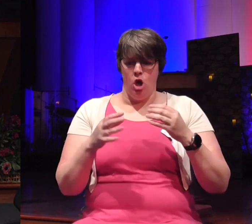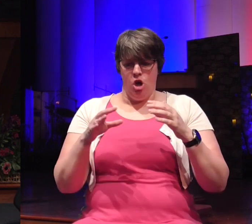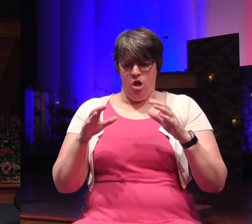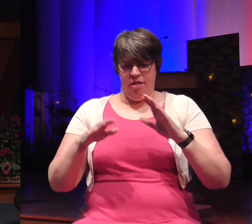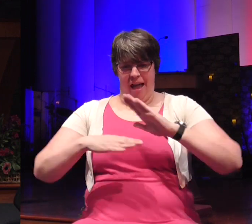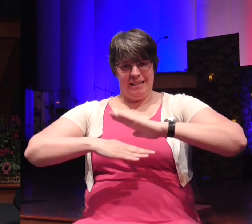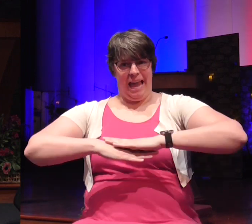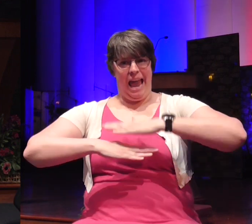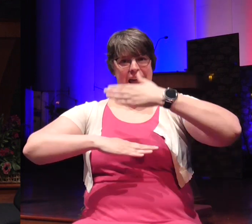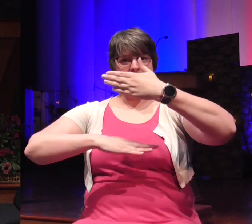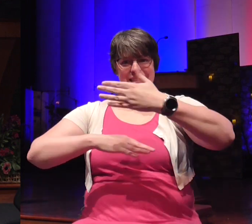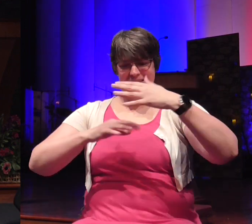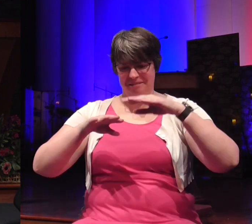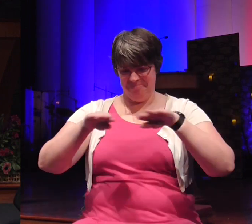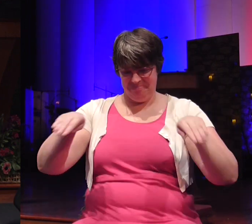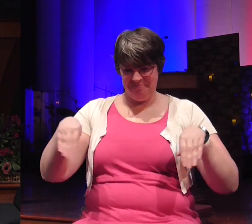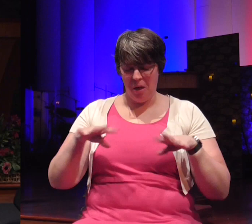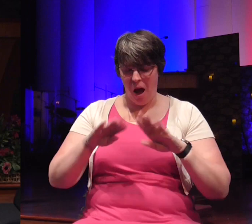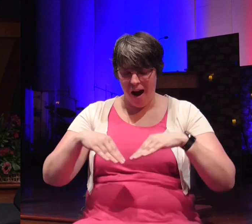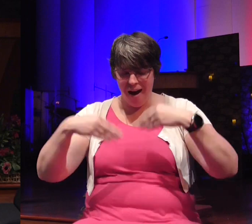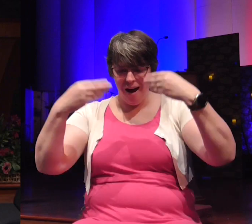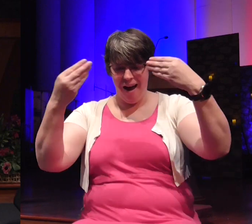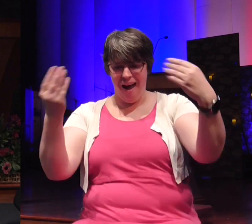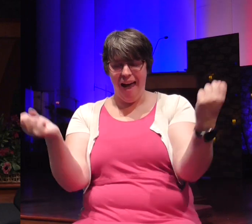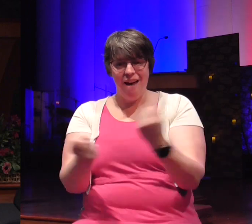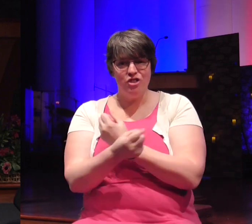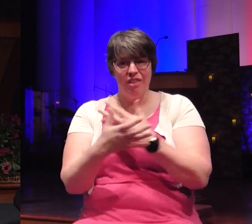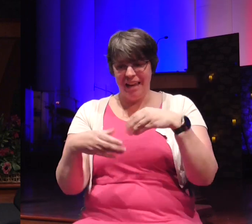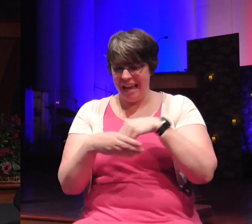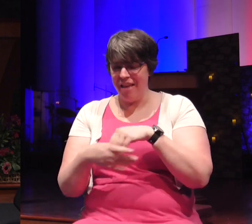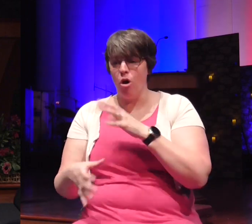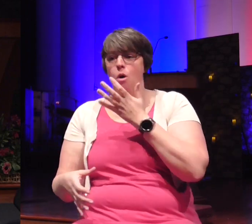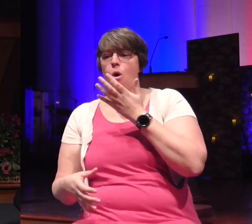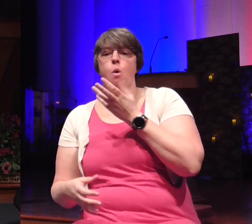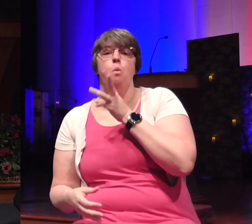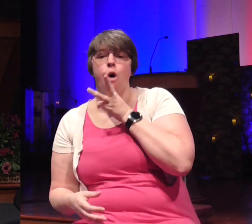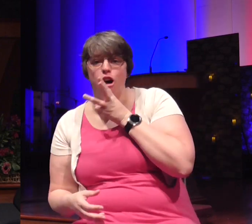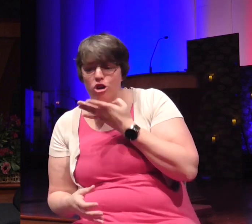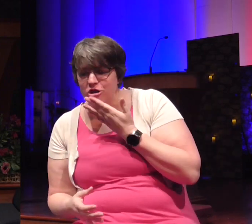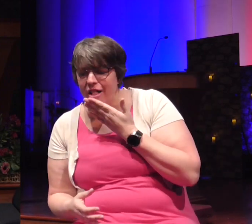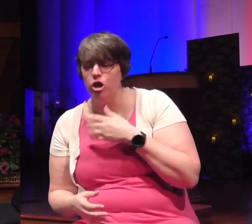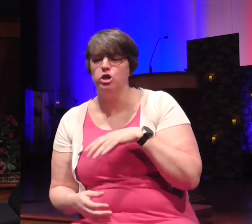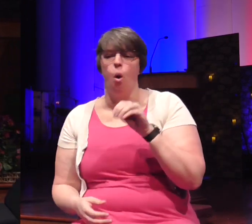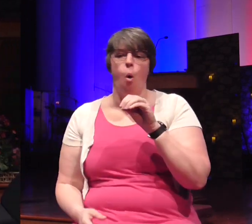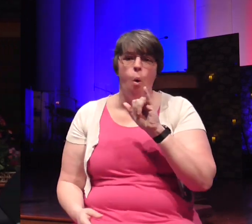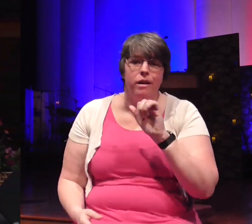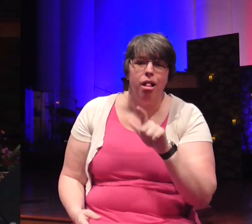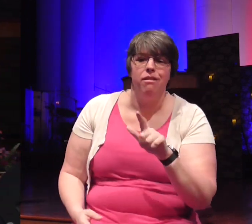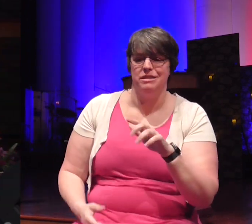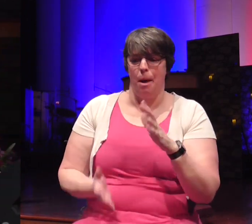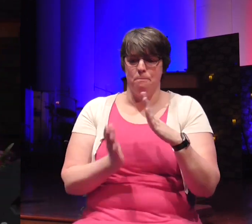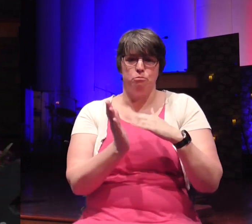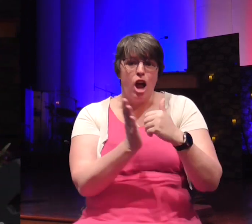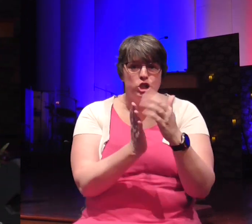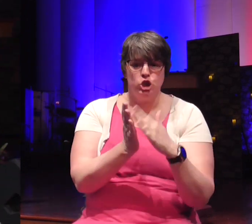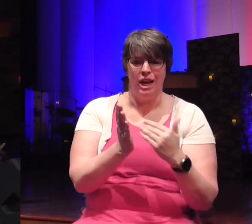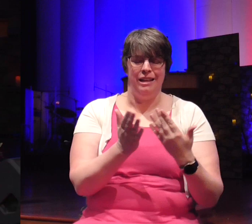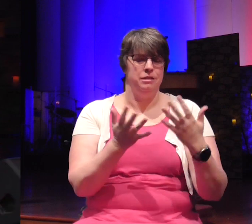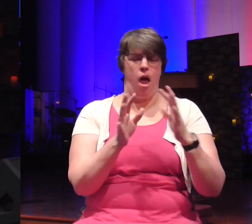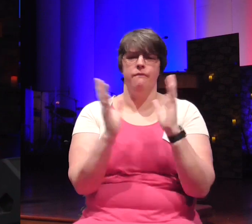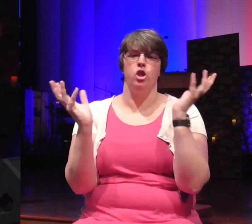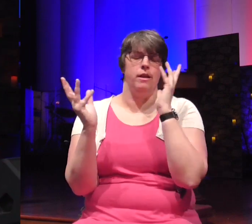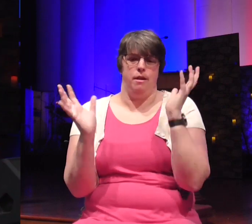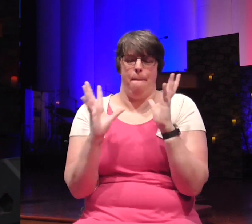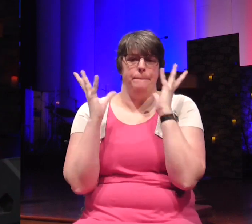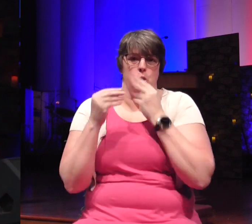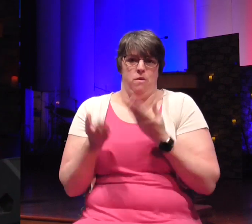case, and it had everything in it. It had watercolors and oils and the brushes and the knives and the palette. It was